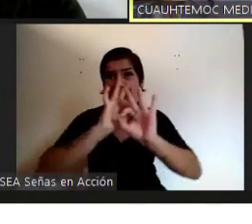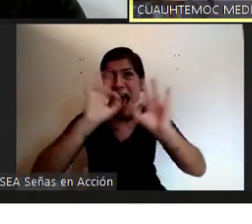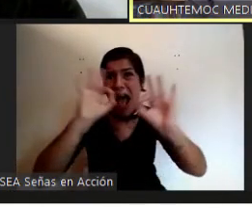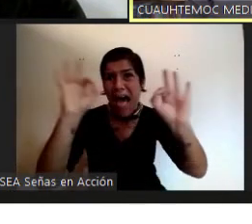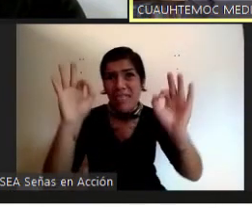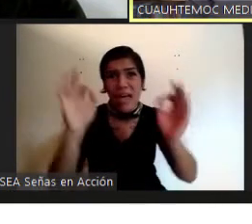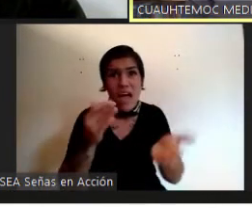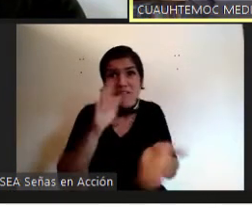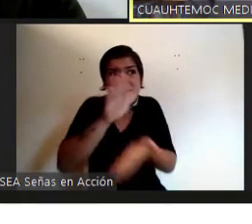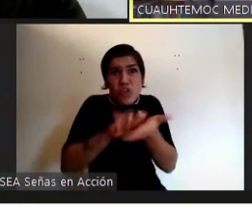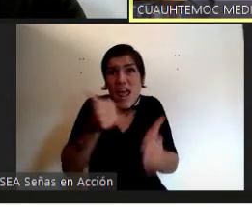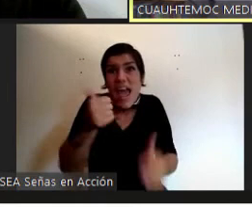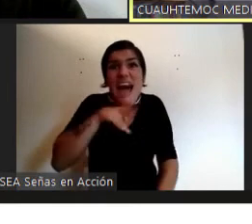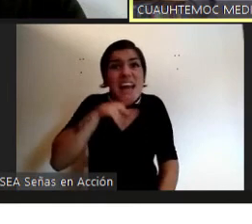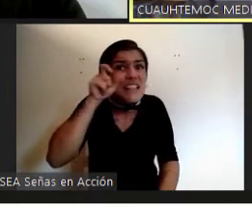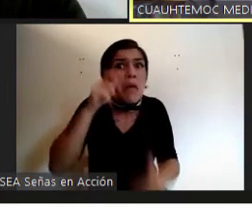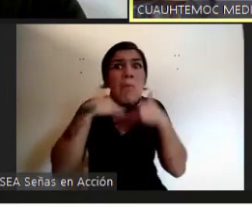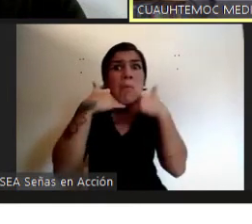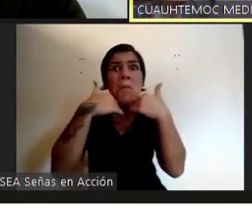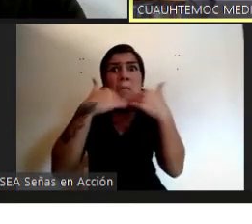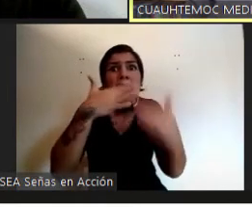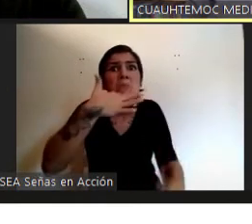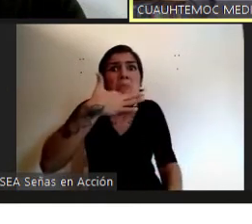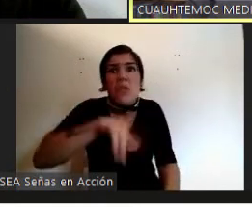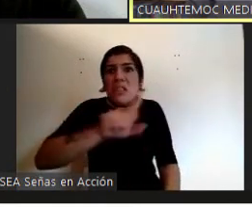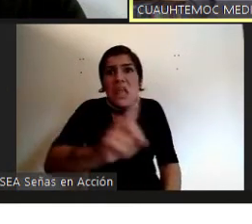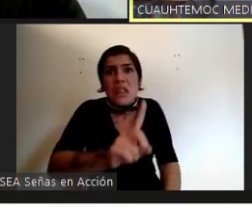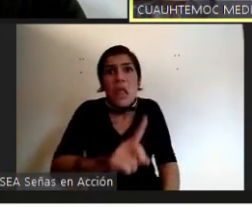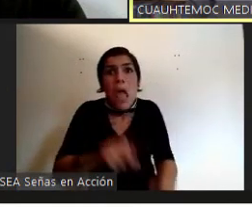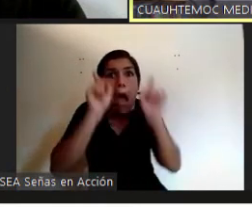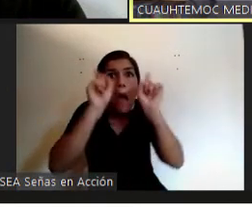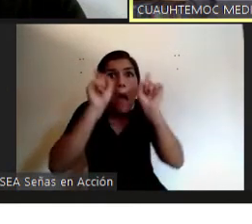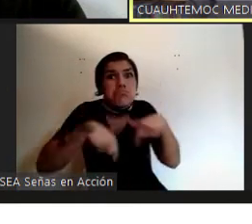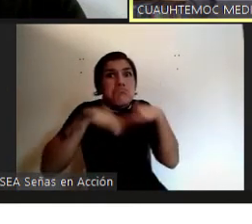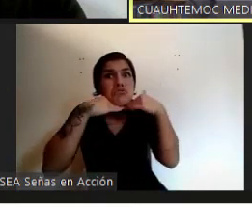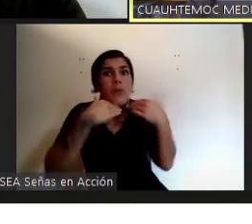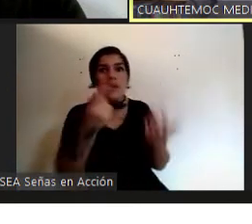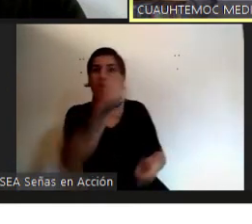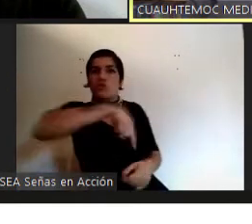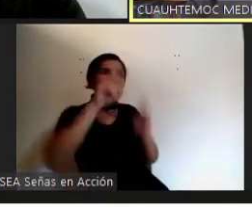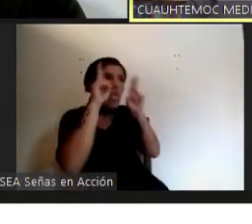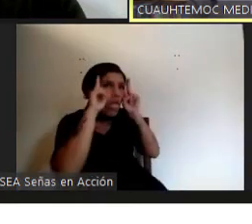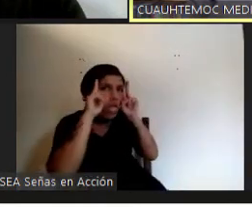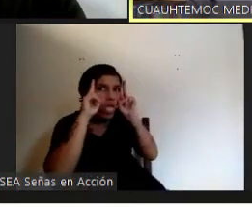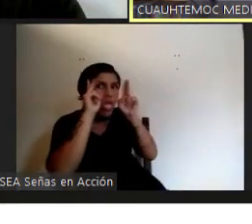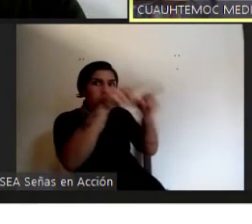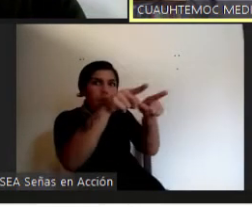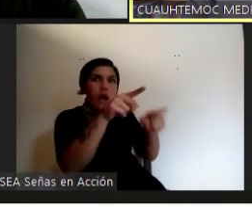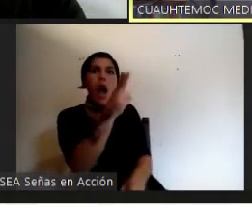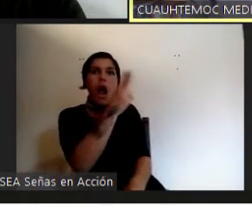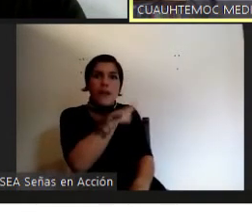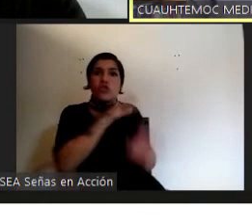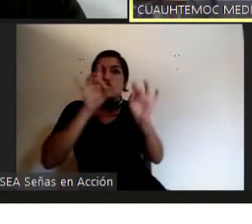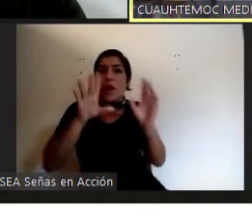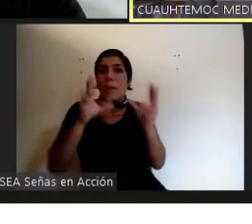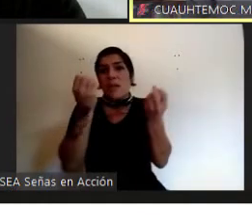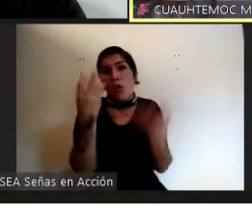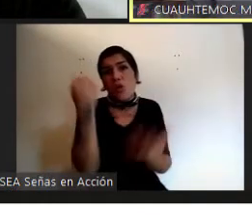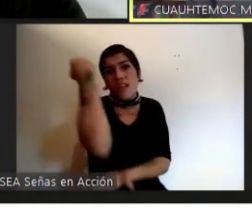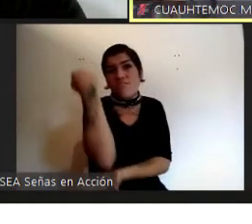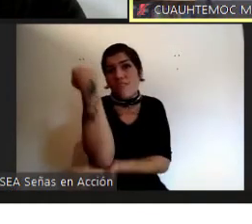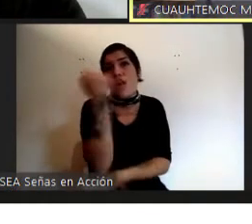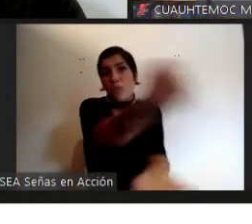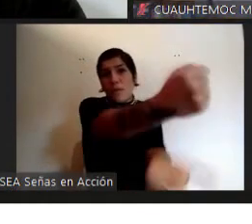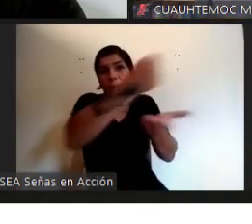culture has to support a diversity of structures so that we can remain independent.